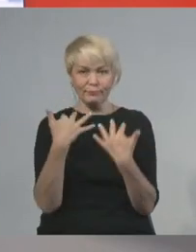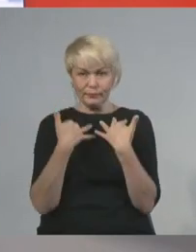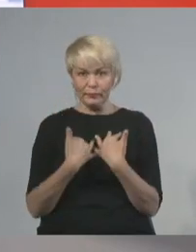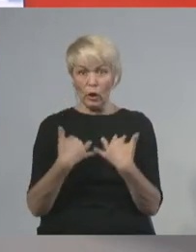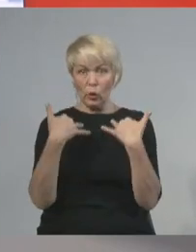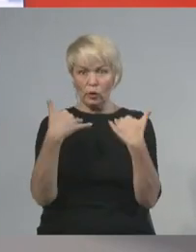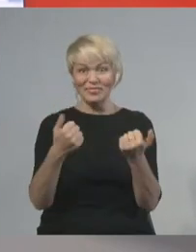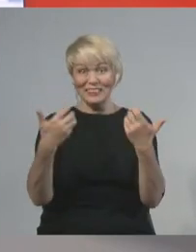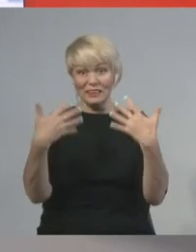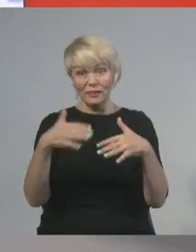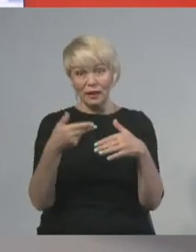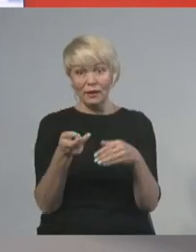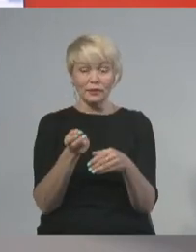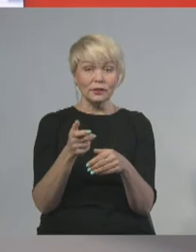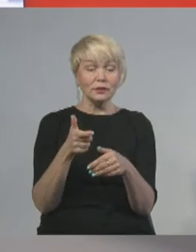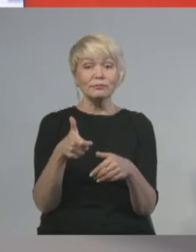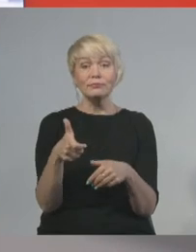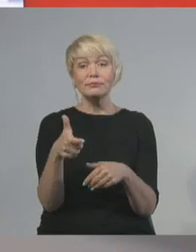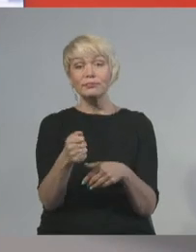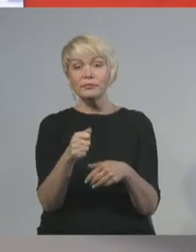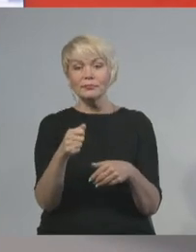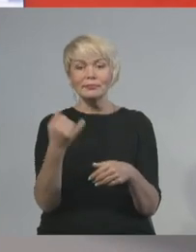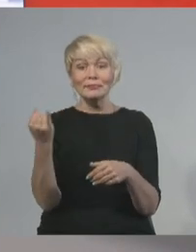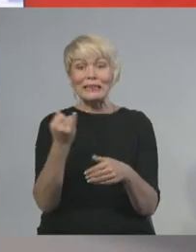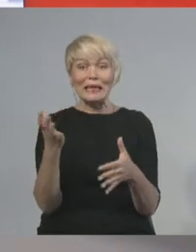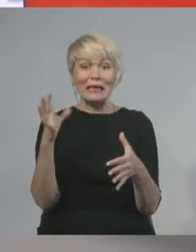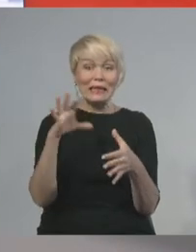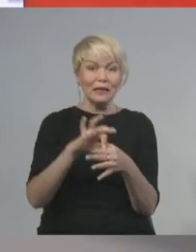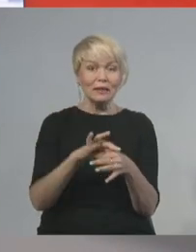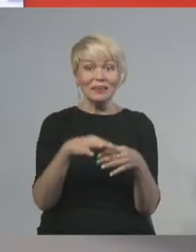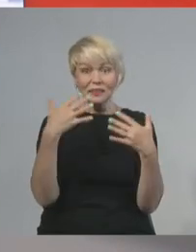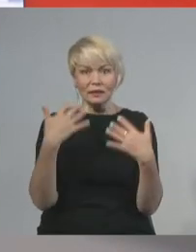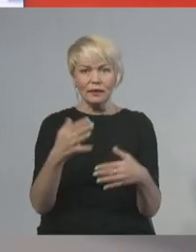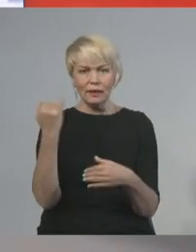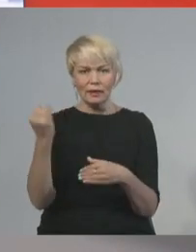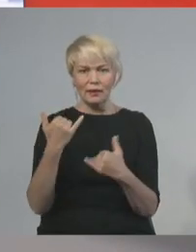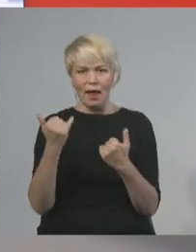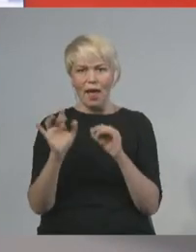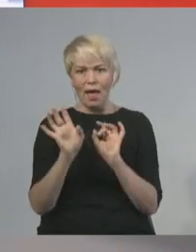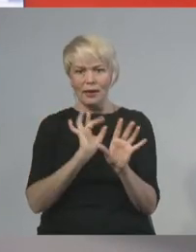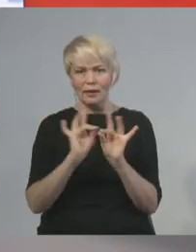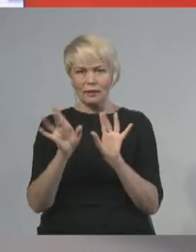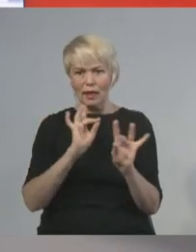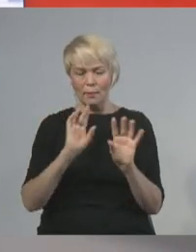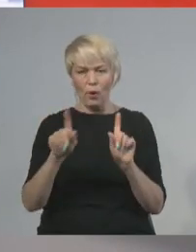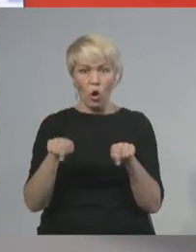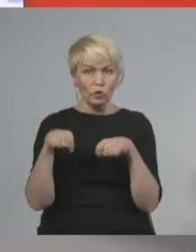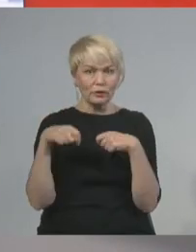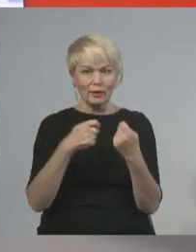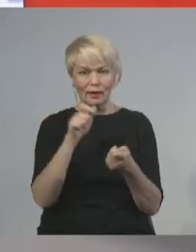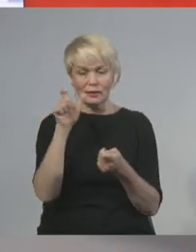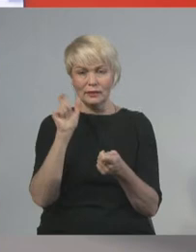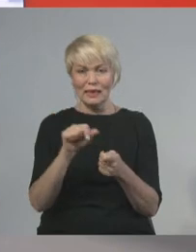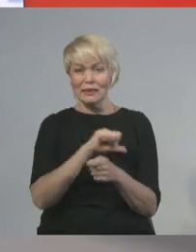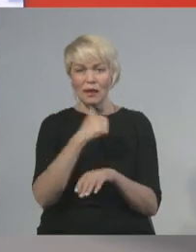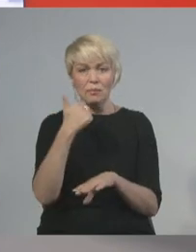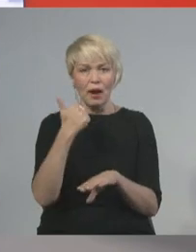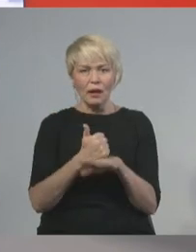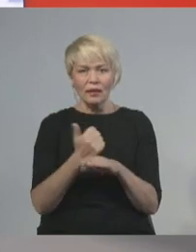hear and see you lose the you lose this audience and you become less interesting for the ad